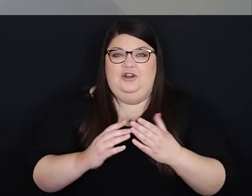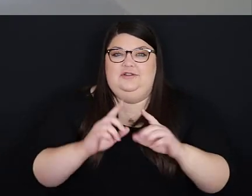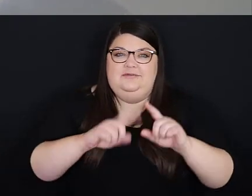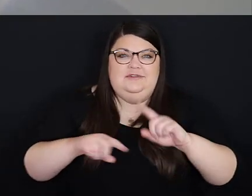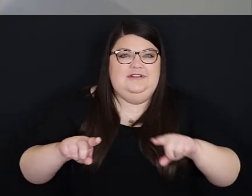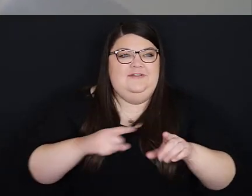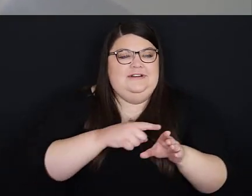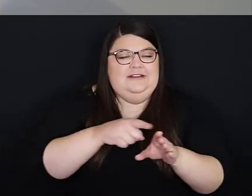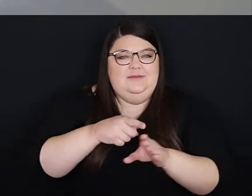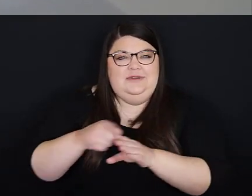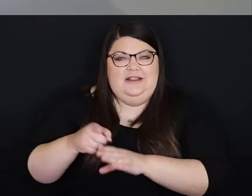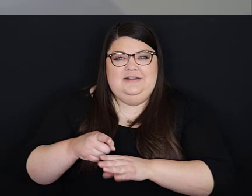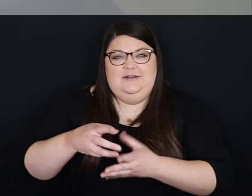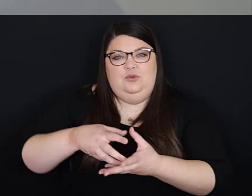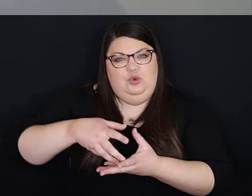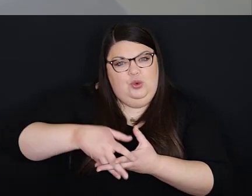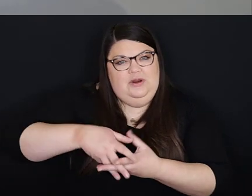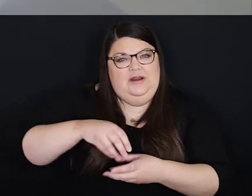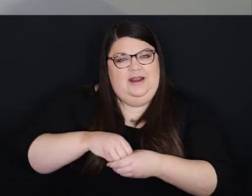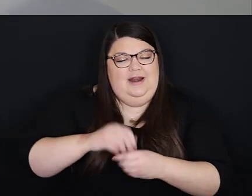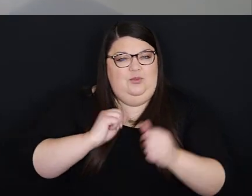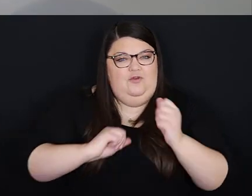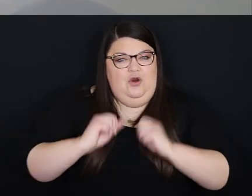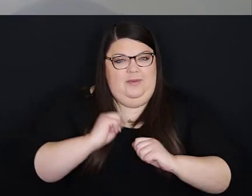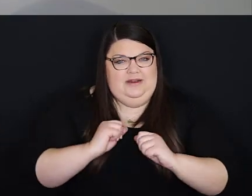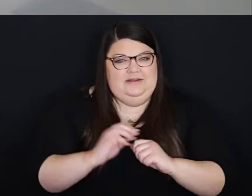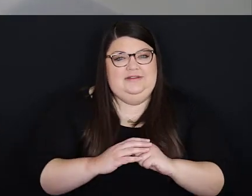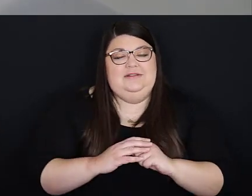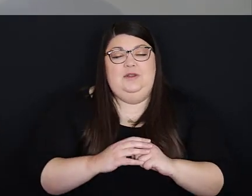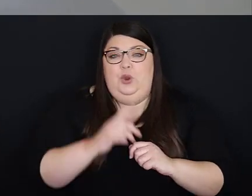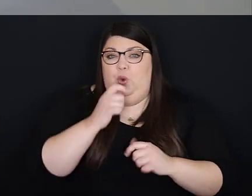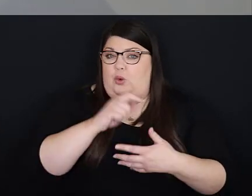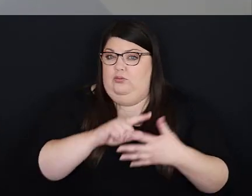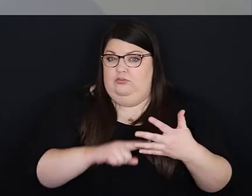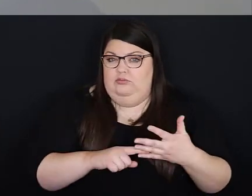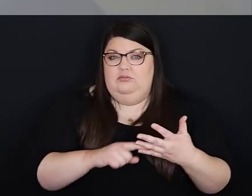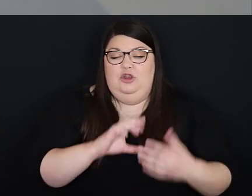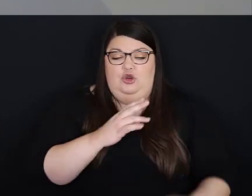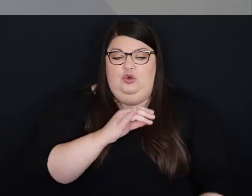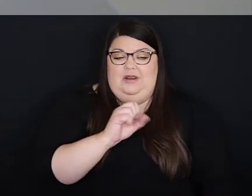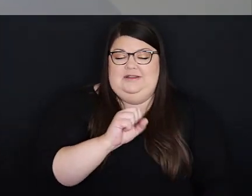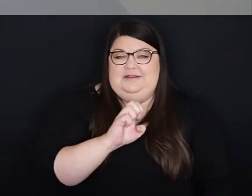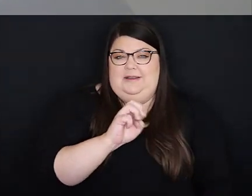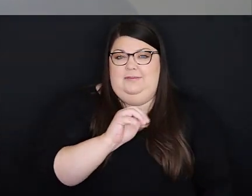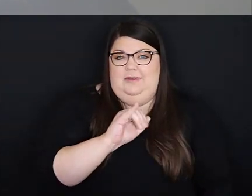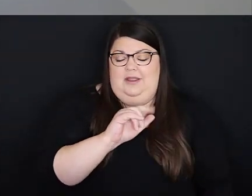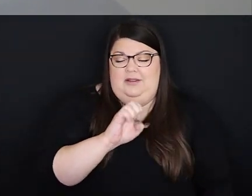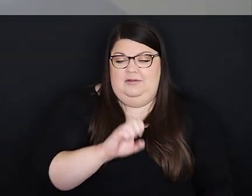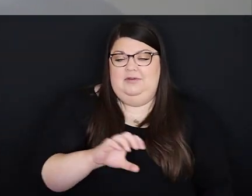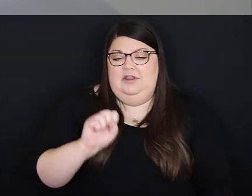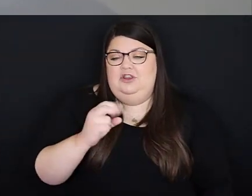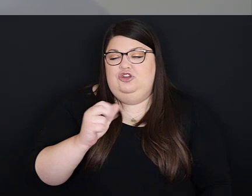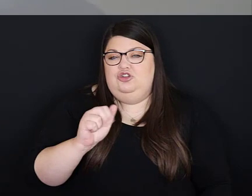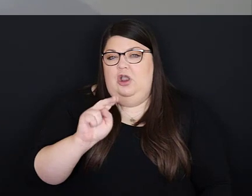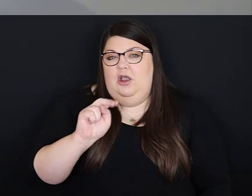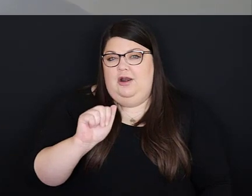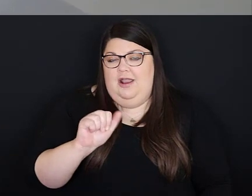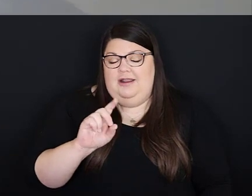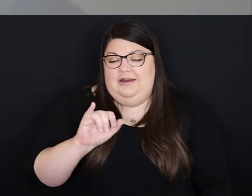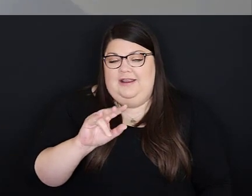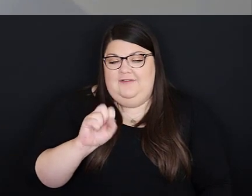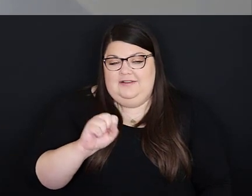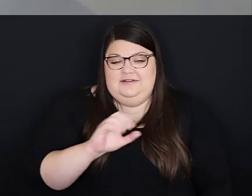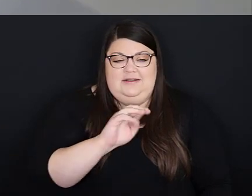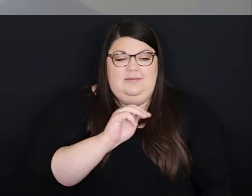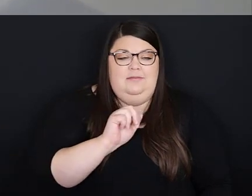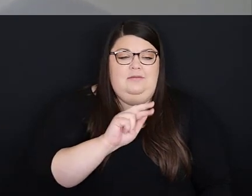in performance. Infinite Rehearsal artists are Chris Emile, Shauna Davis, Marcella